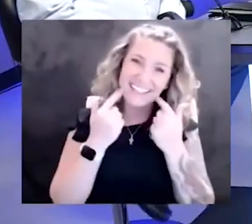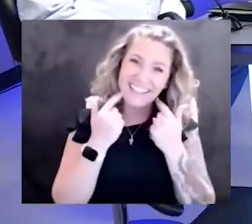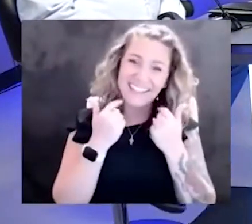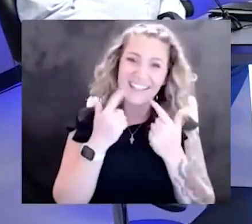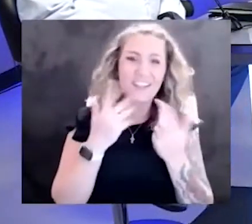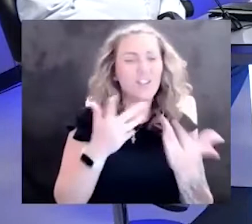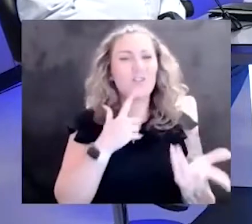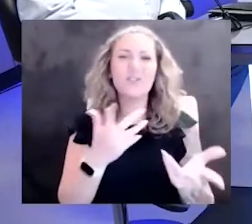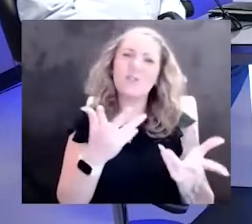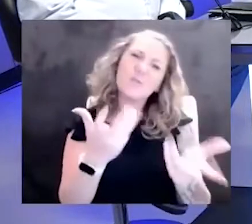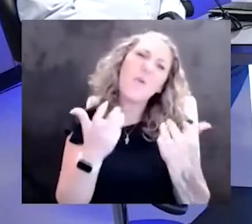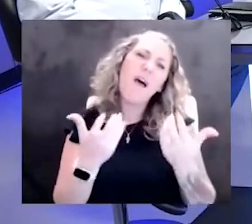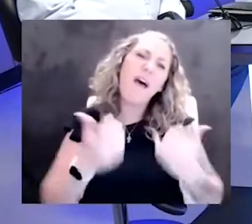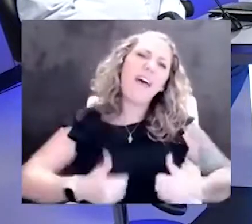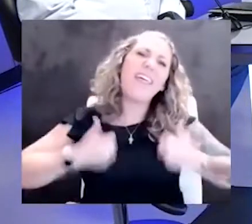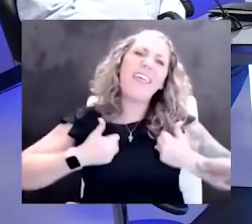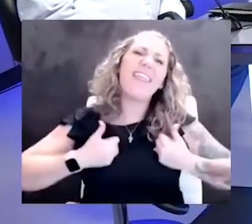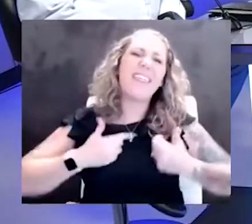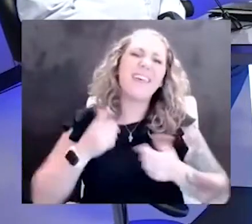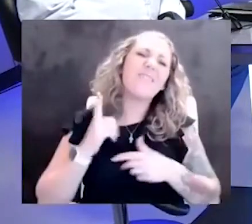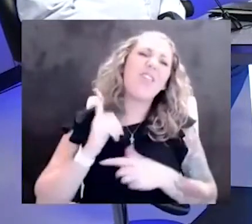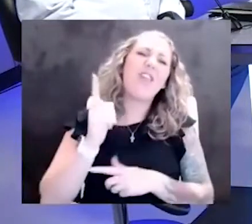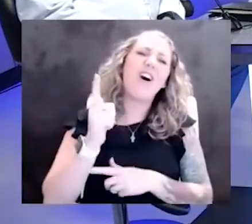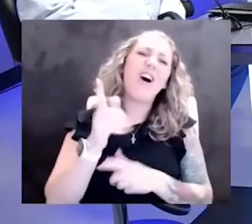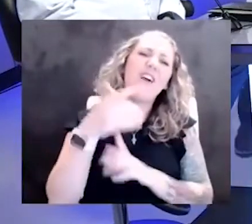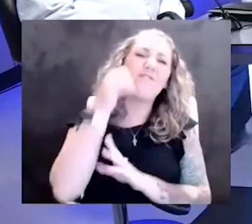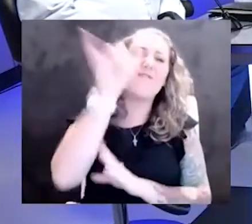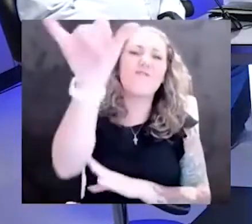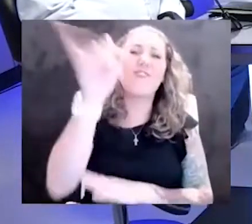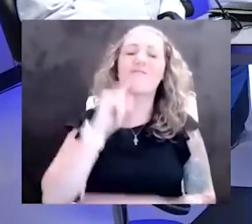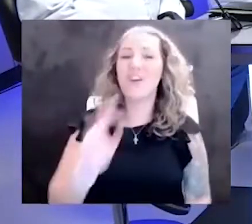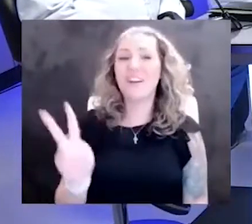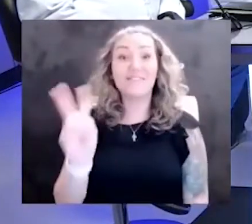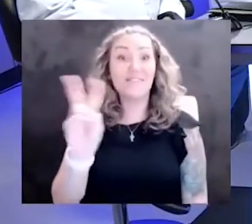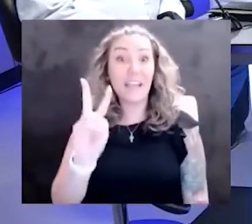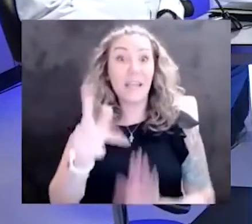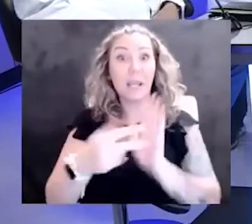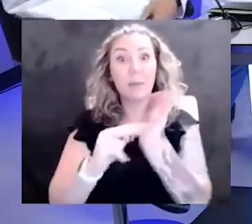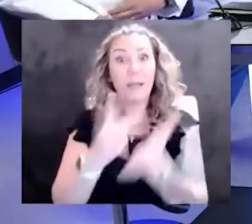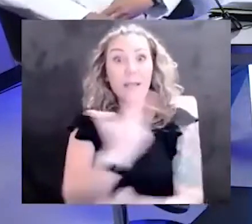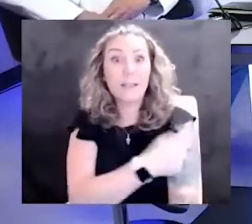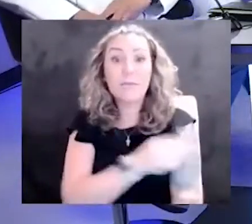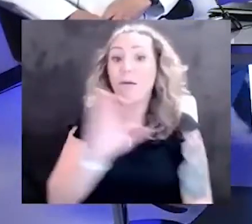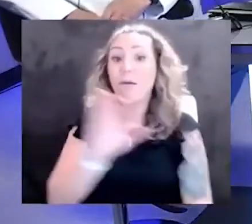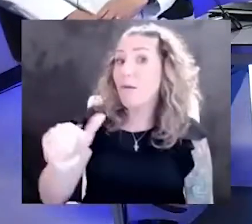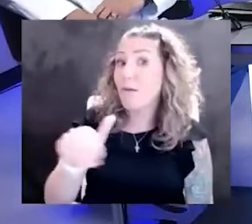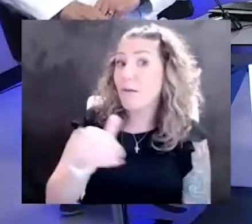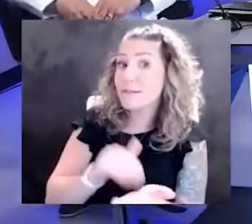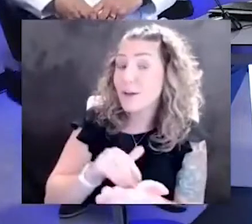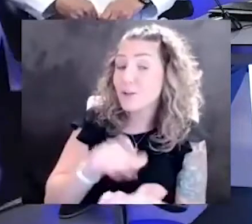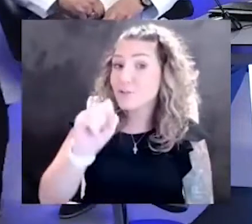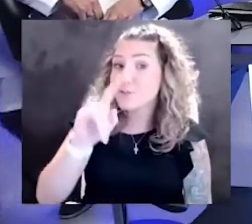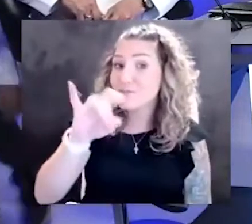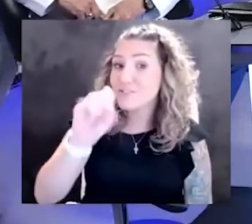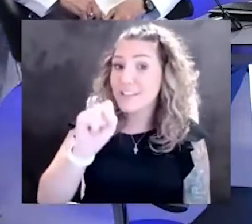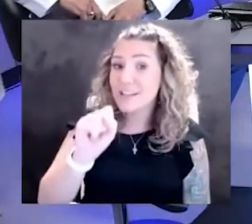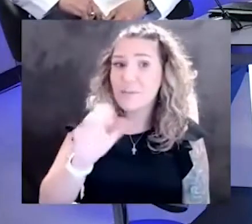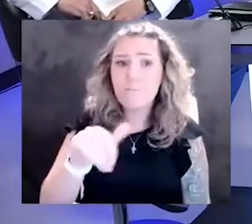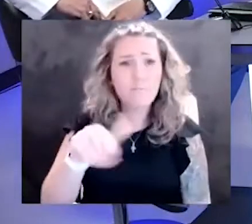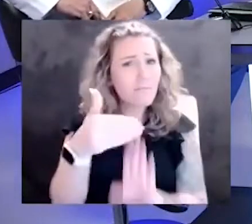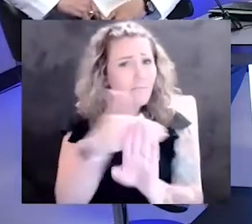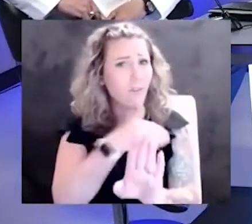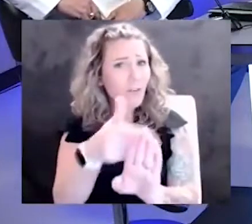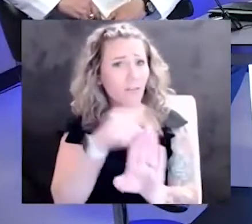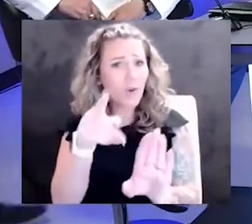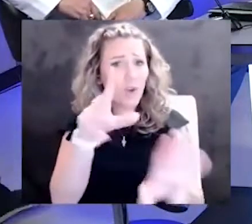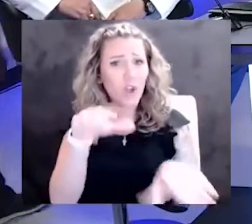prosper. That's V right. for vaccination. All right, folks. Hey, Dr. That's about it. Stites. Thank you Dr. very Stites, much. Before you go. Wait. Gene-